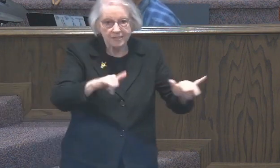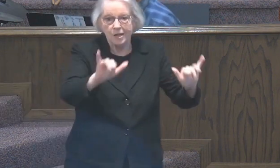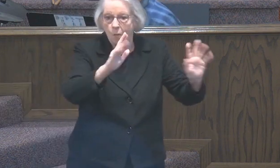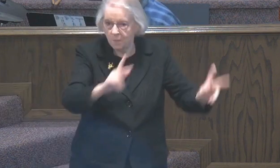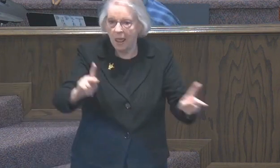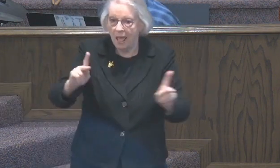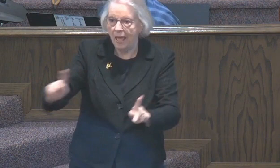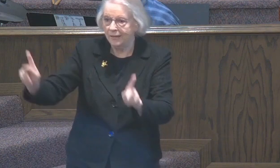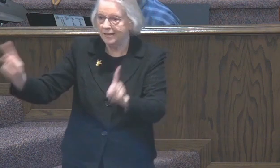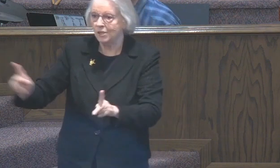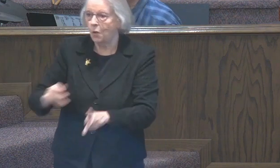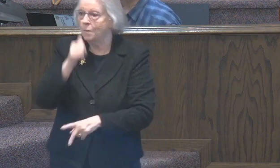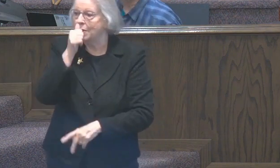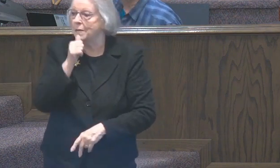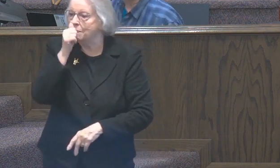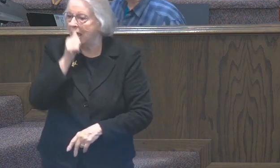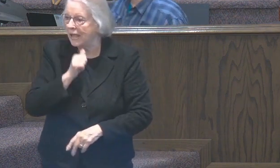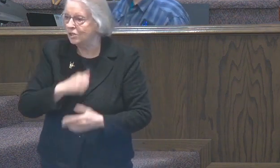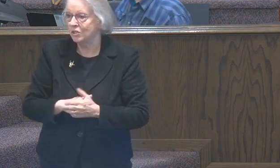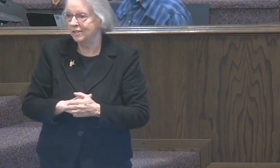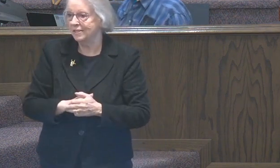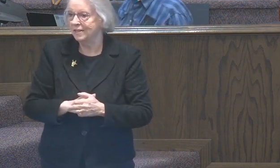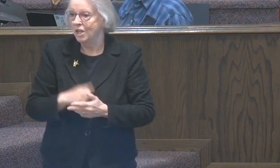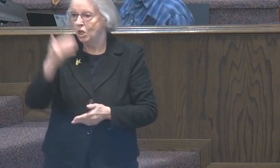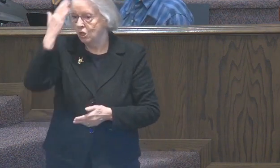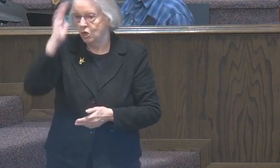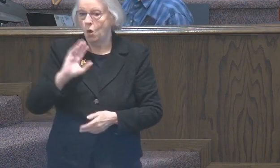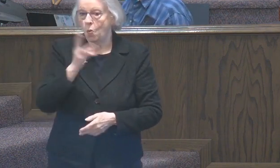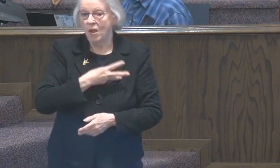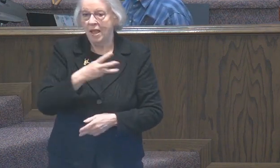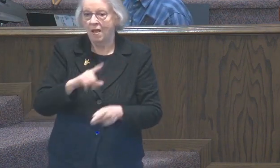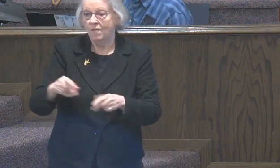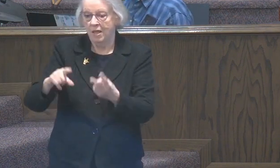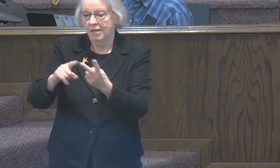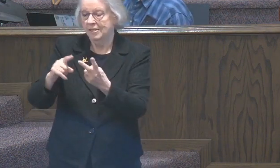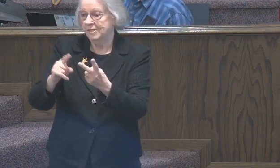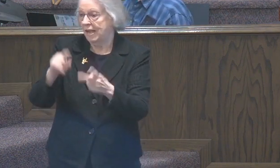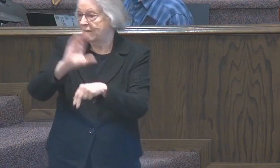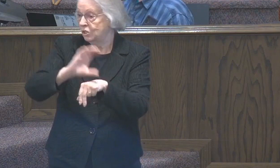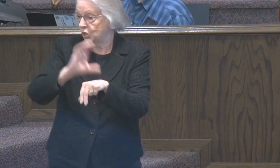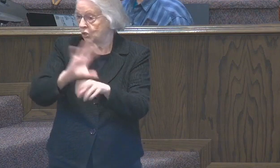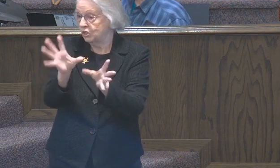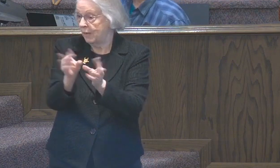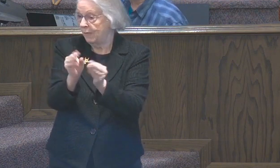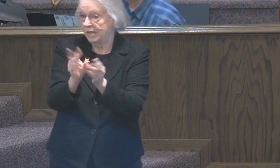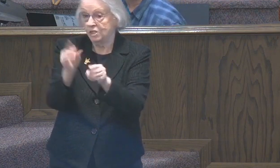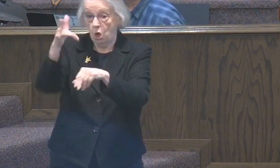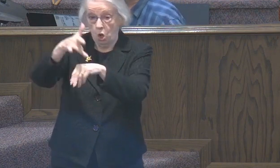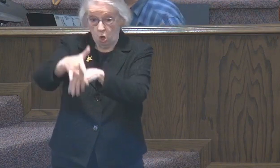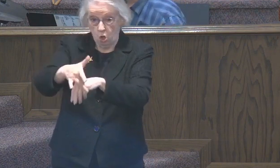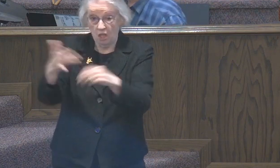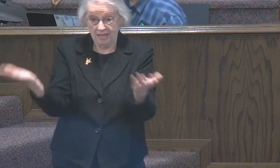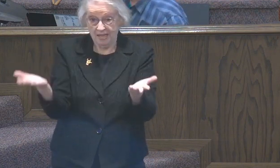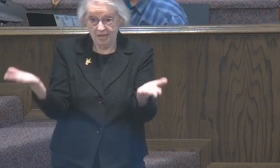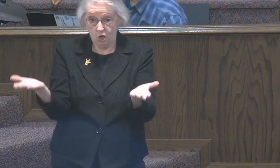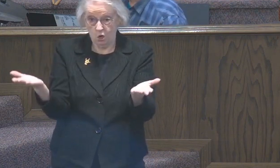that grace as we continue to do that and kind of figure out as the two churches pass. We